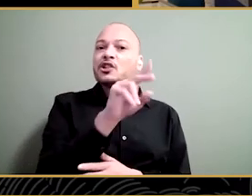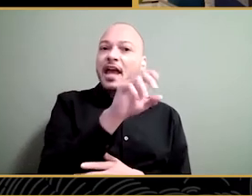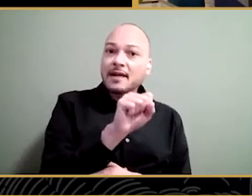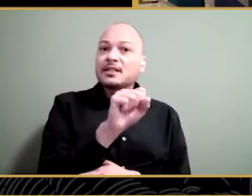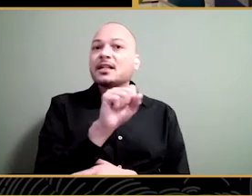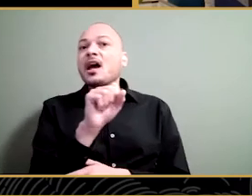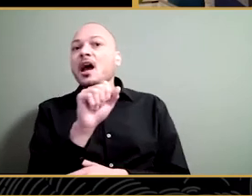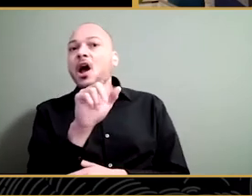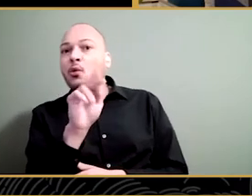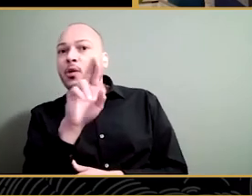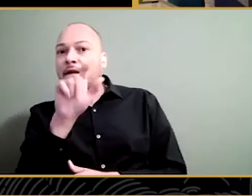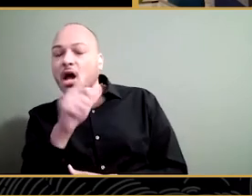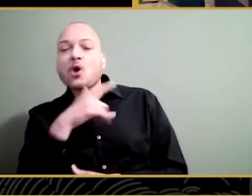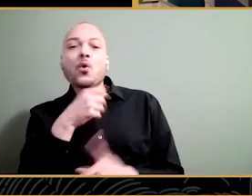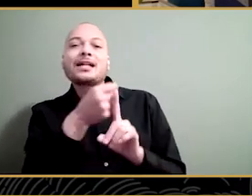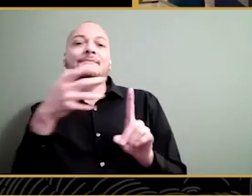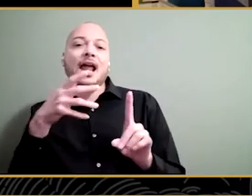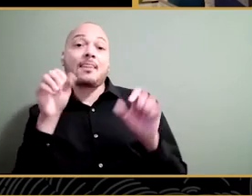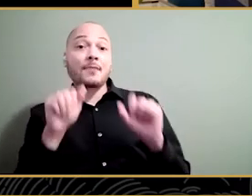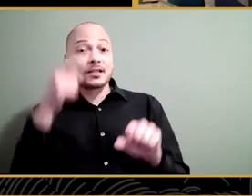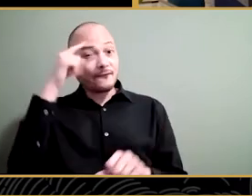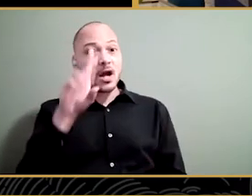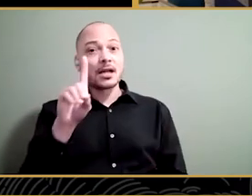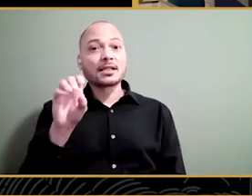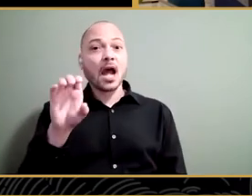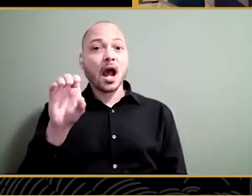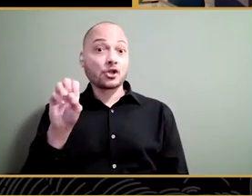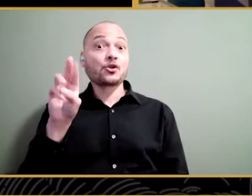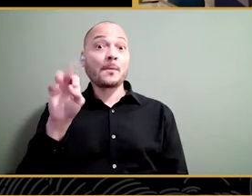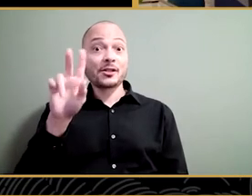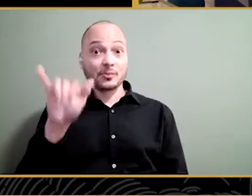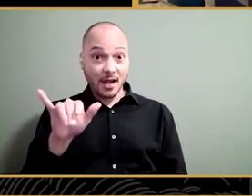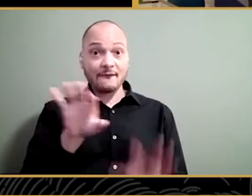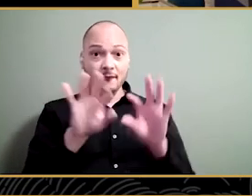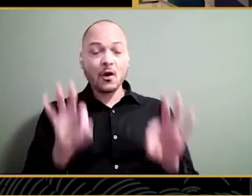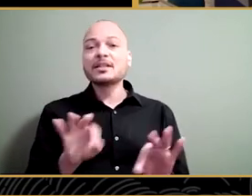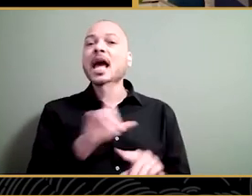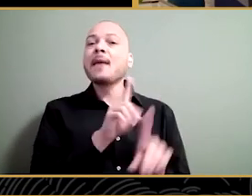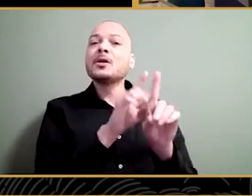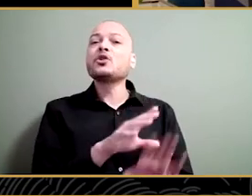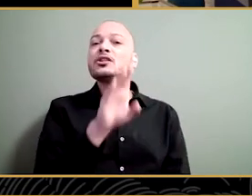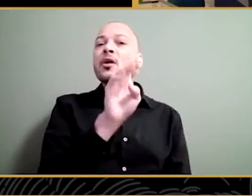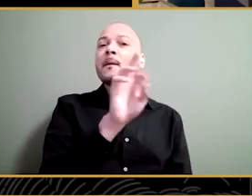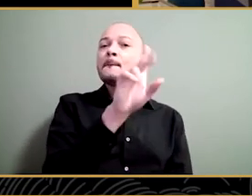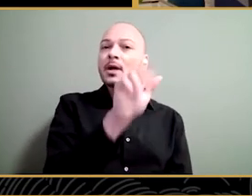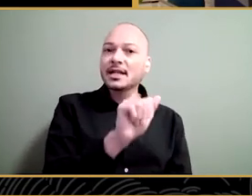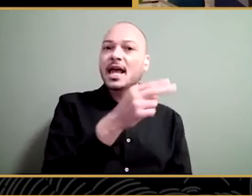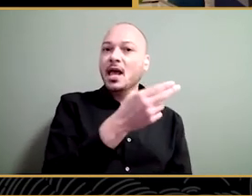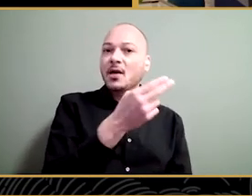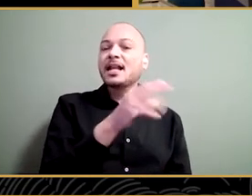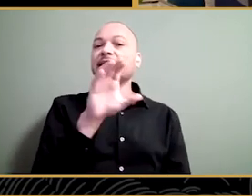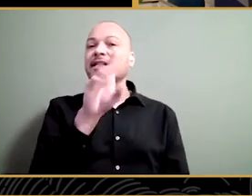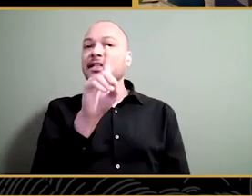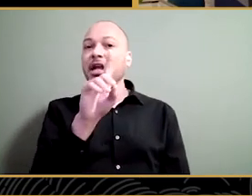Agee Who expanded the possibilities for documentary forms And mentors such as Brenda Hillman and C